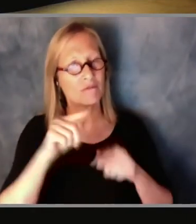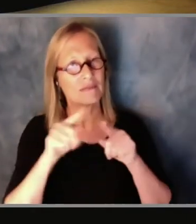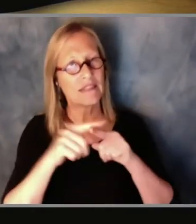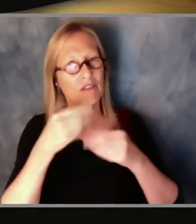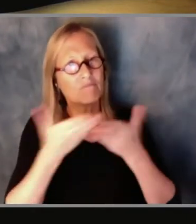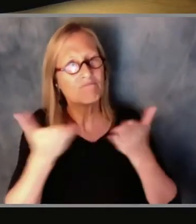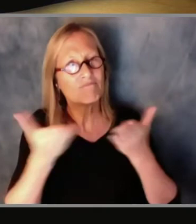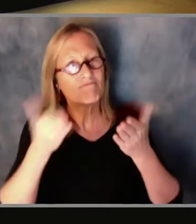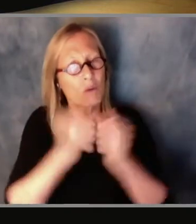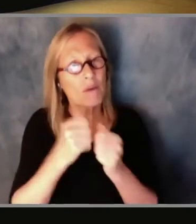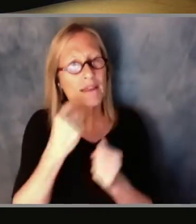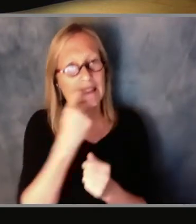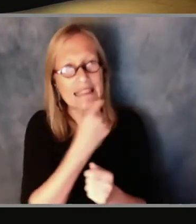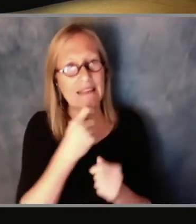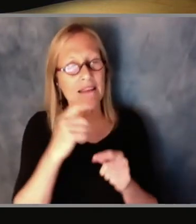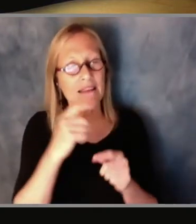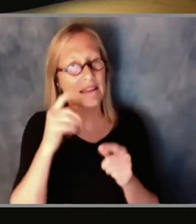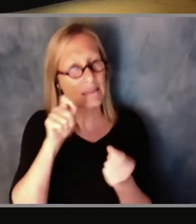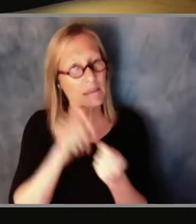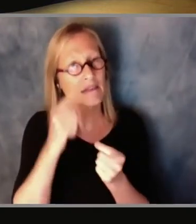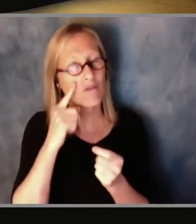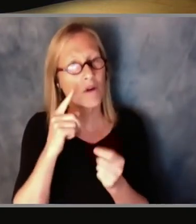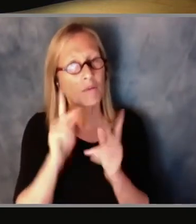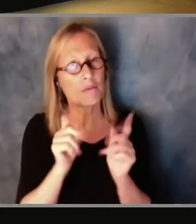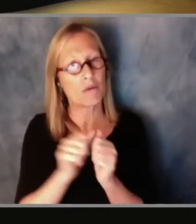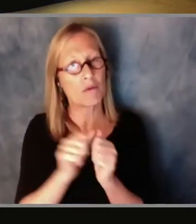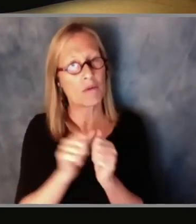developmental disabilities. Thank you.